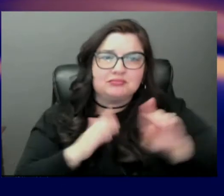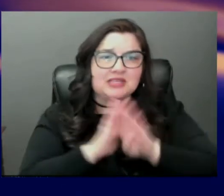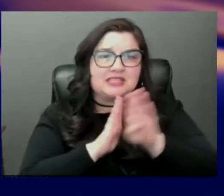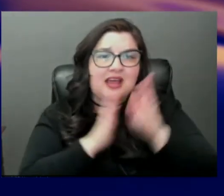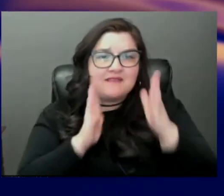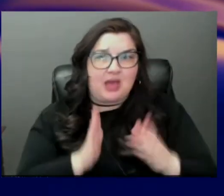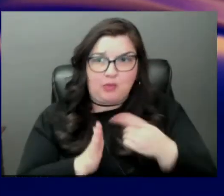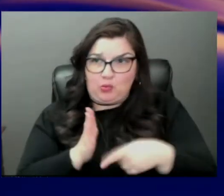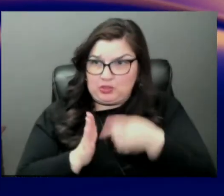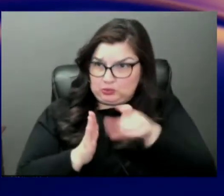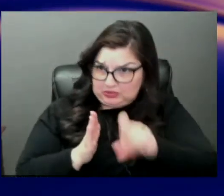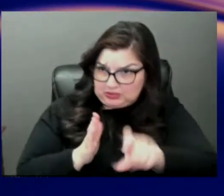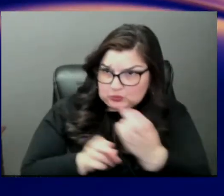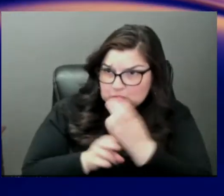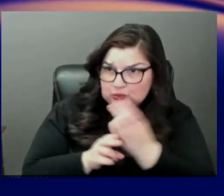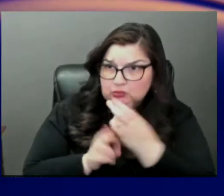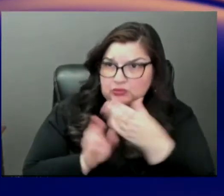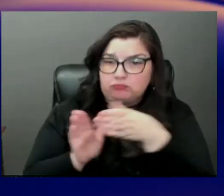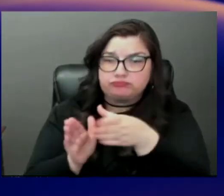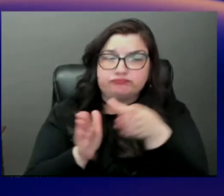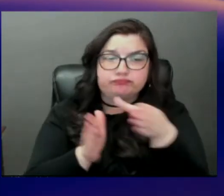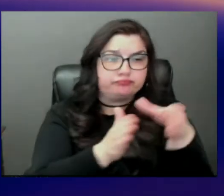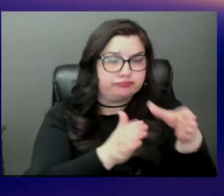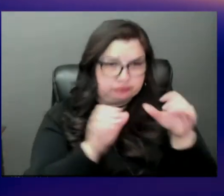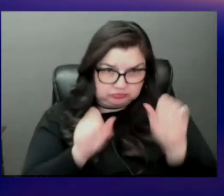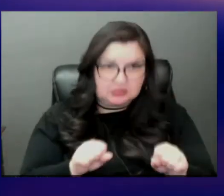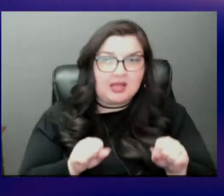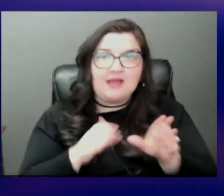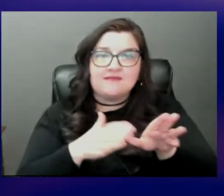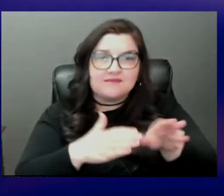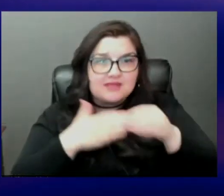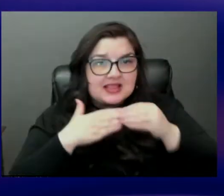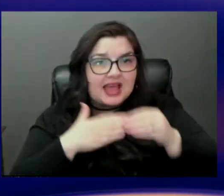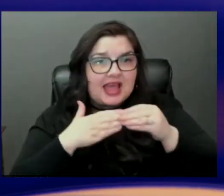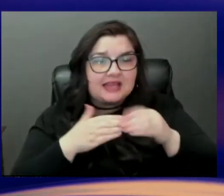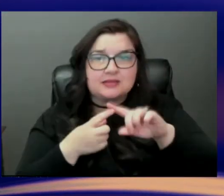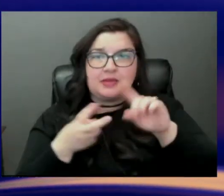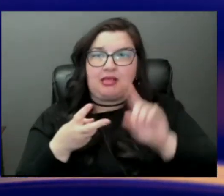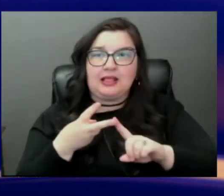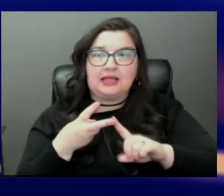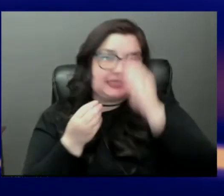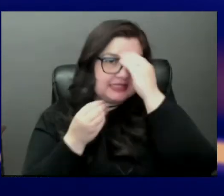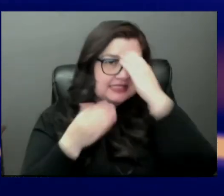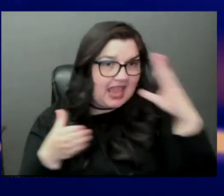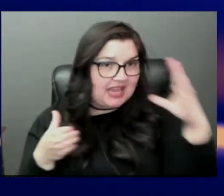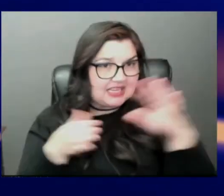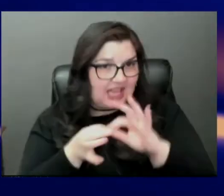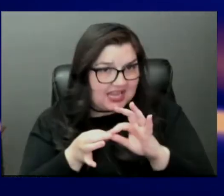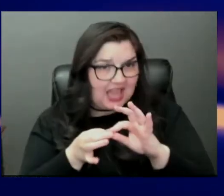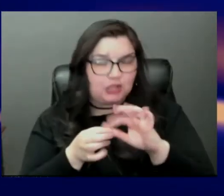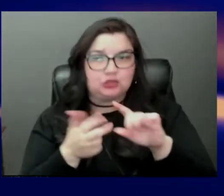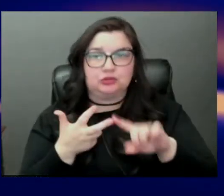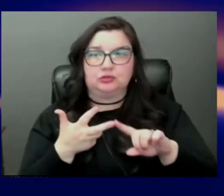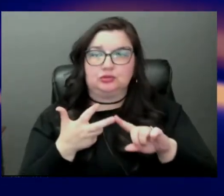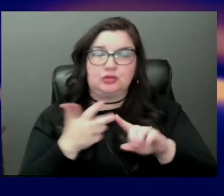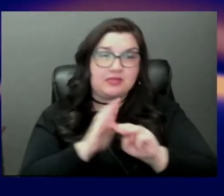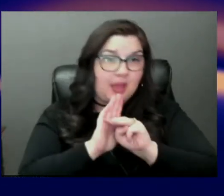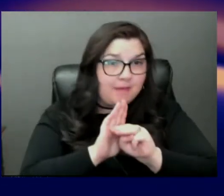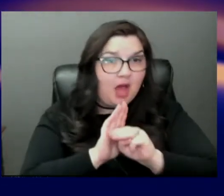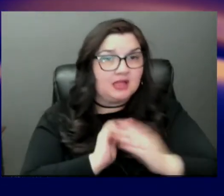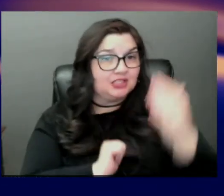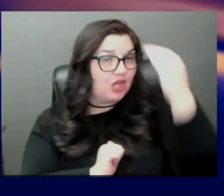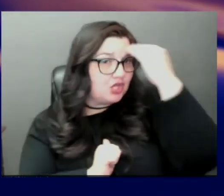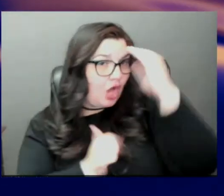to. So you'll see that with the flexibility in the data connectors, the model of the knowledge graph, also